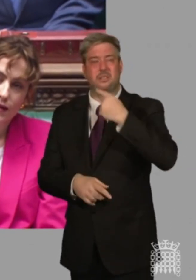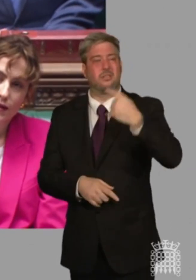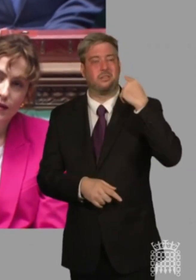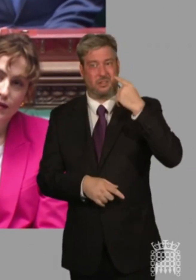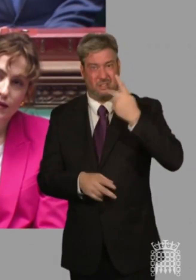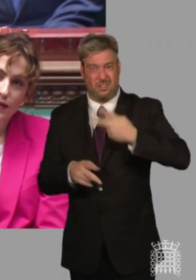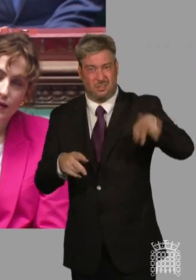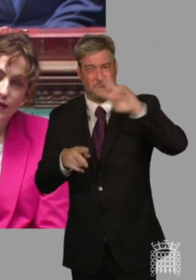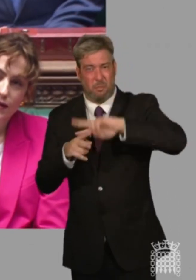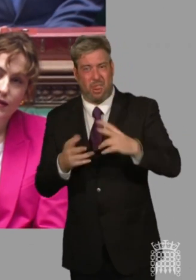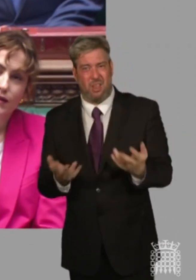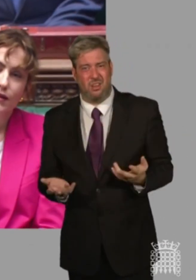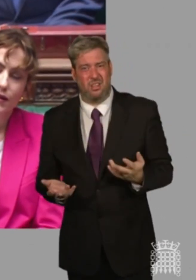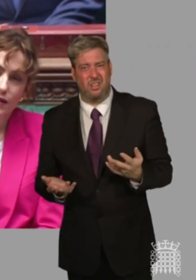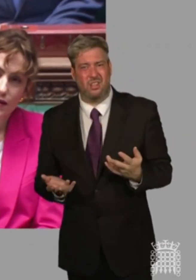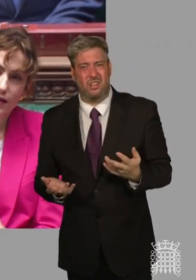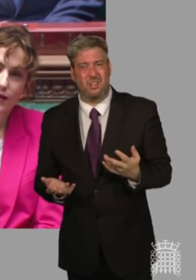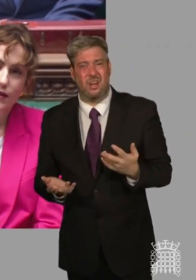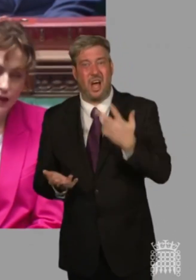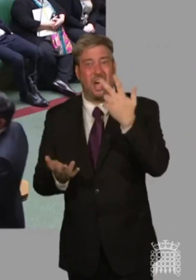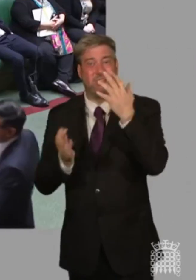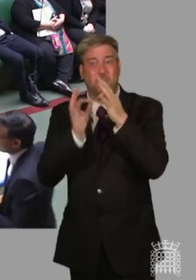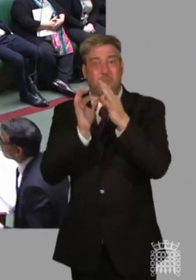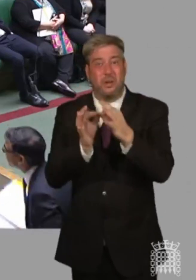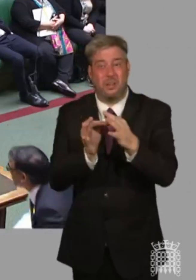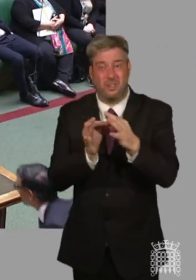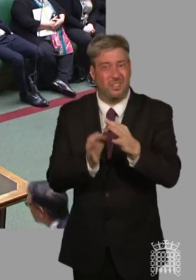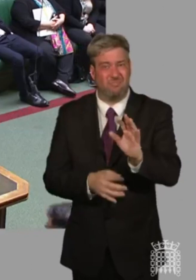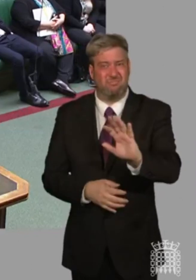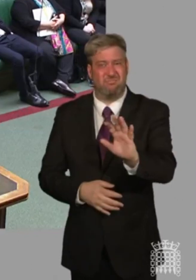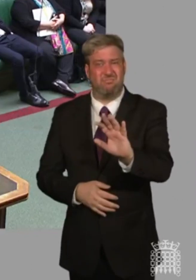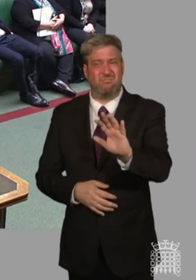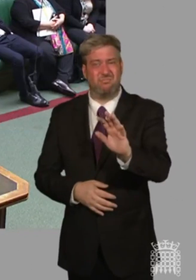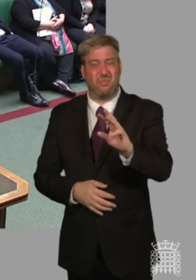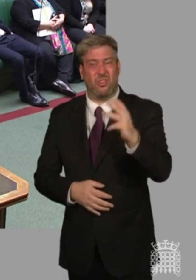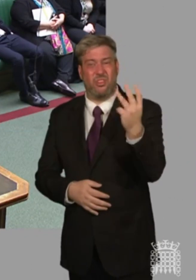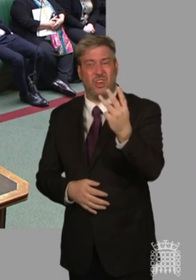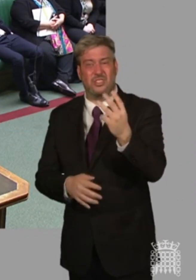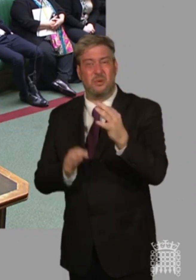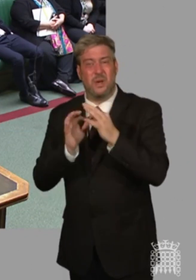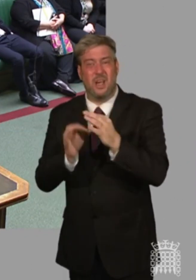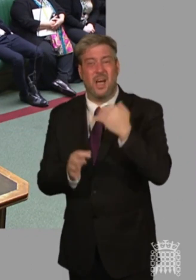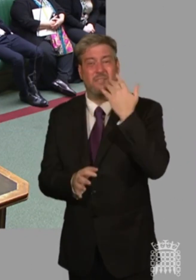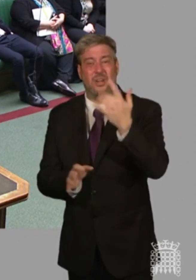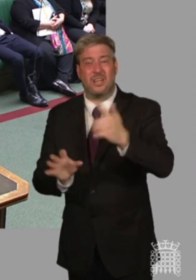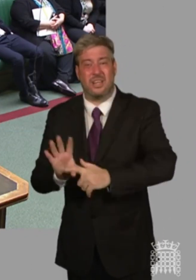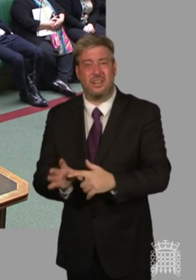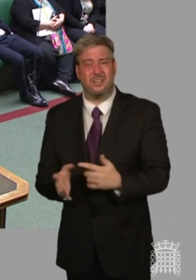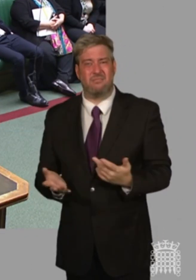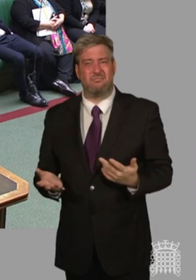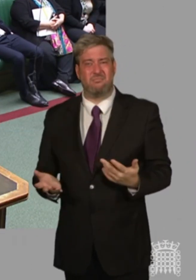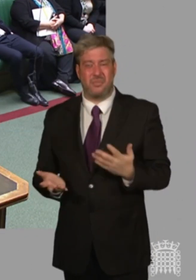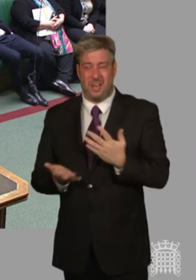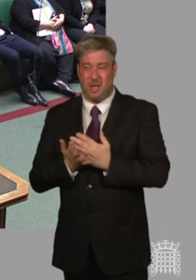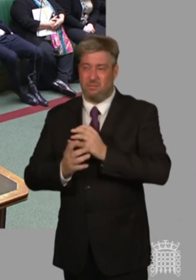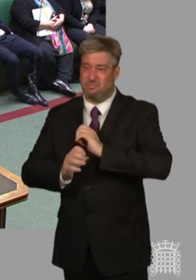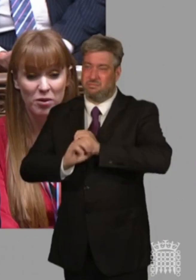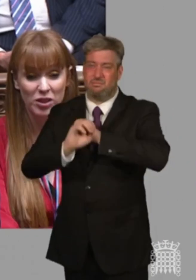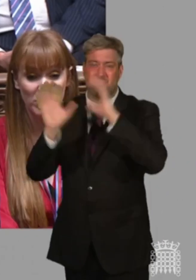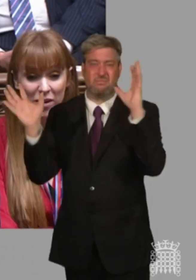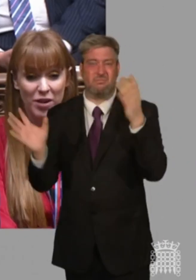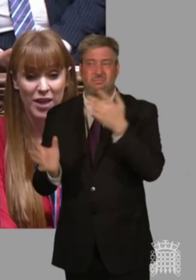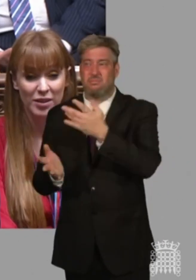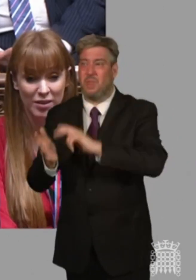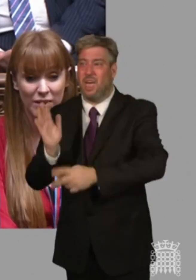that gap. More taxes on hard-working people. Keir Starmer. Mr. Speaker, this is